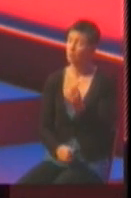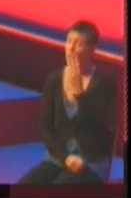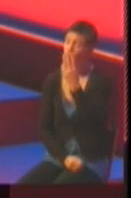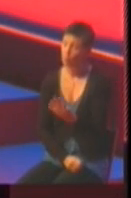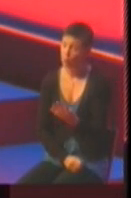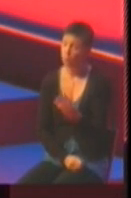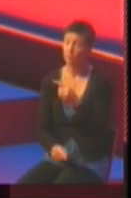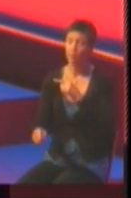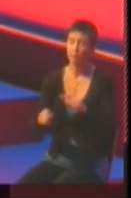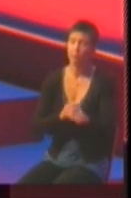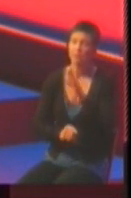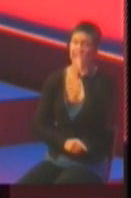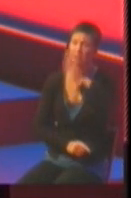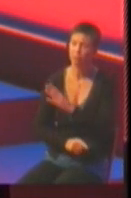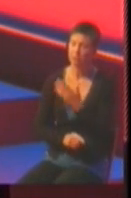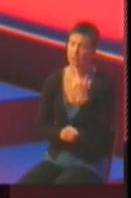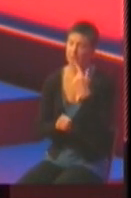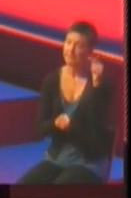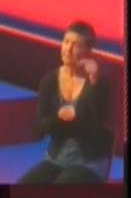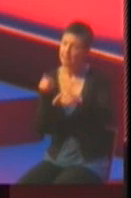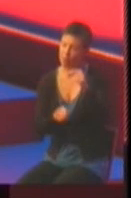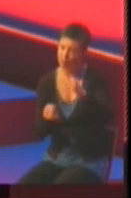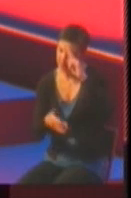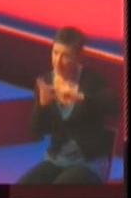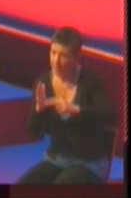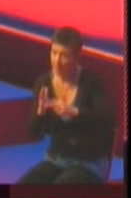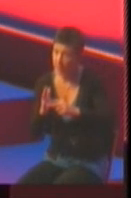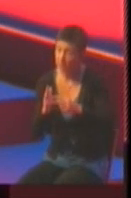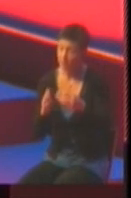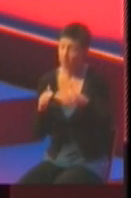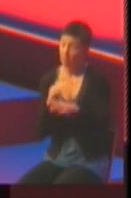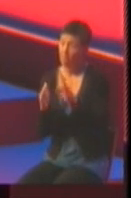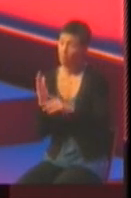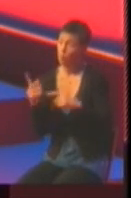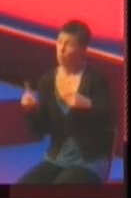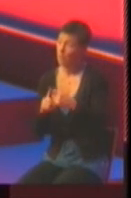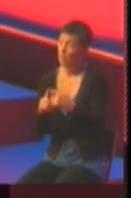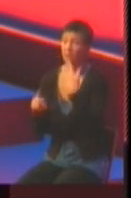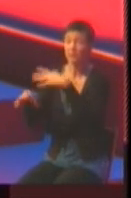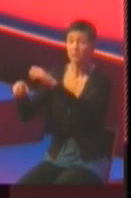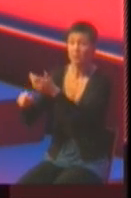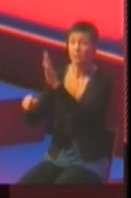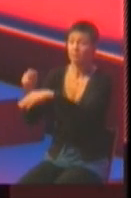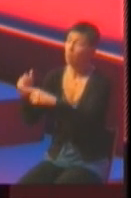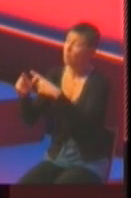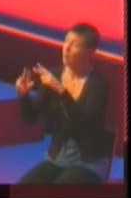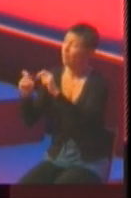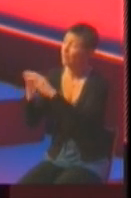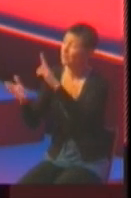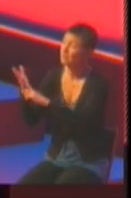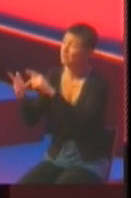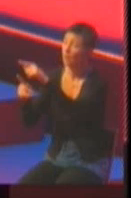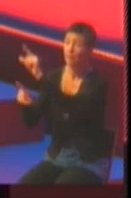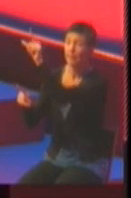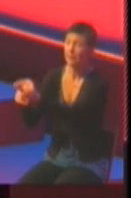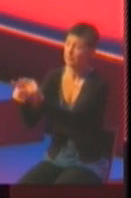3/4 of the most serious terrorist plots against the UK have germinated in the mountains between Afghanistan and